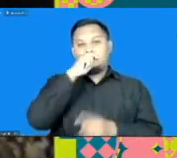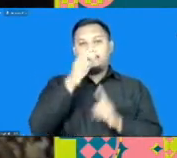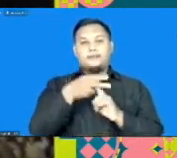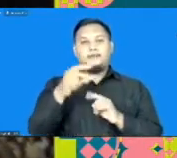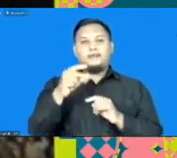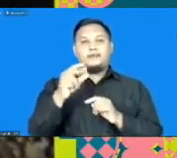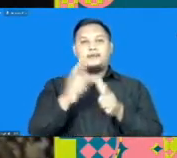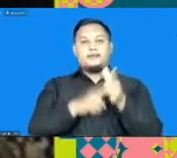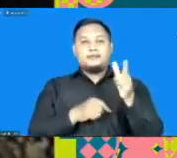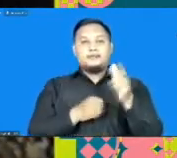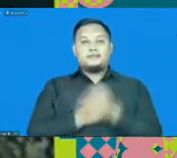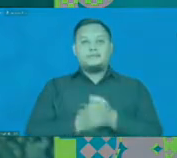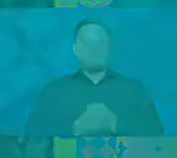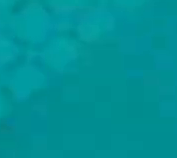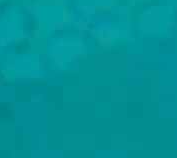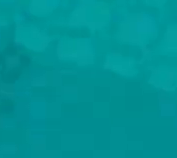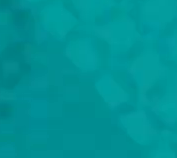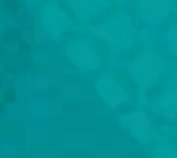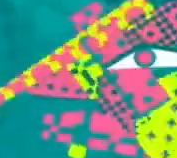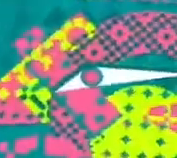Ardianto.